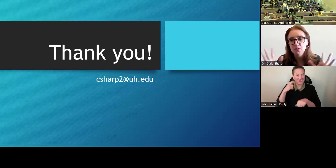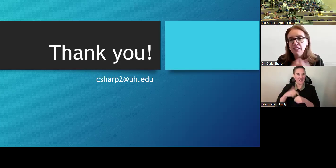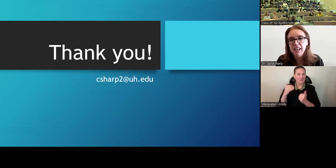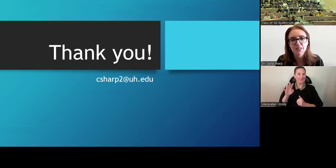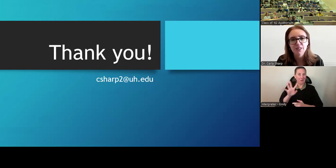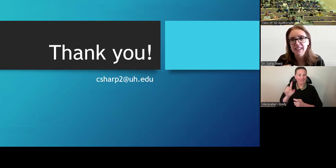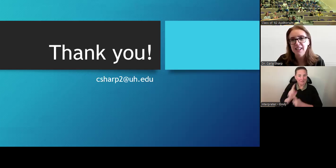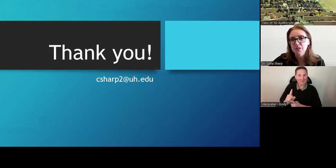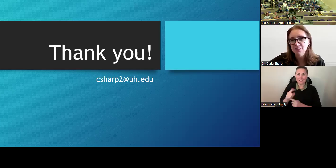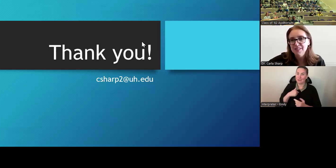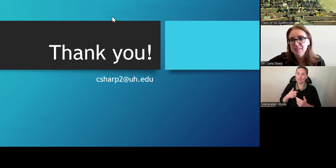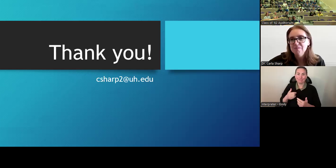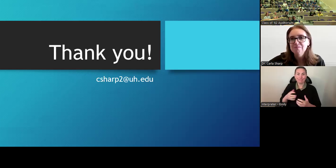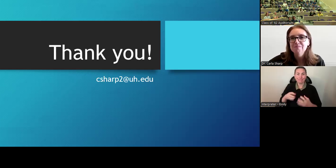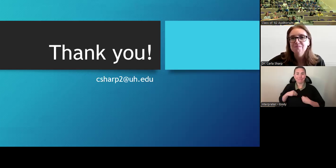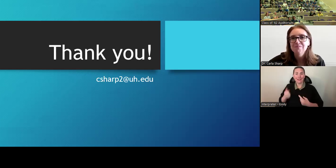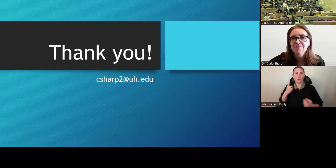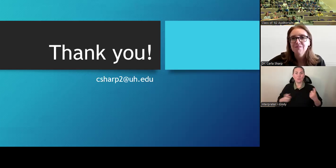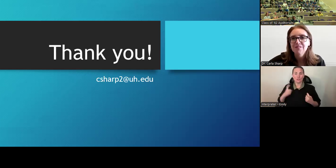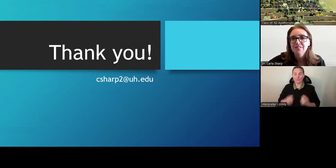I'm very glad to take any questions.